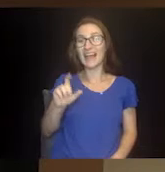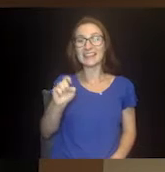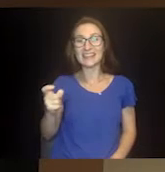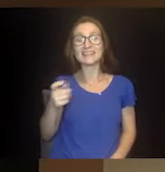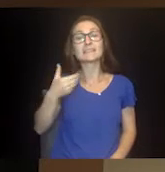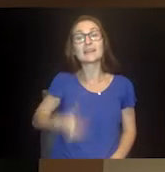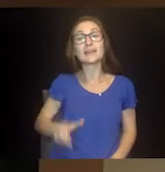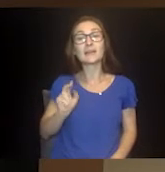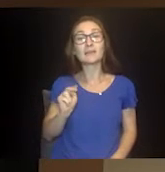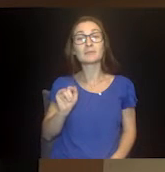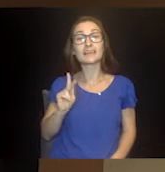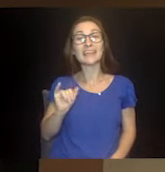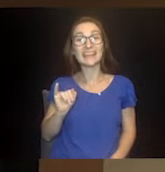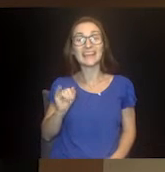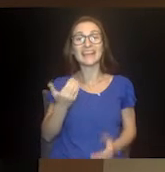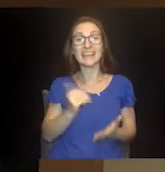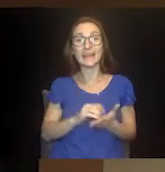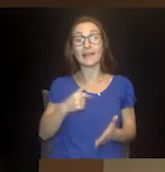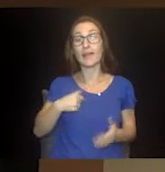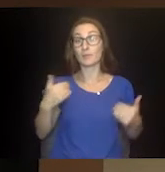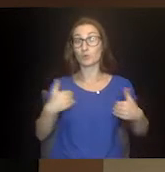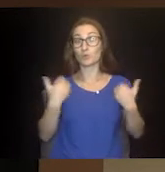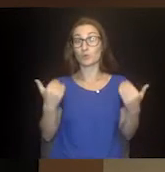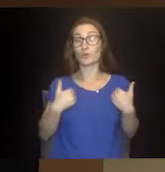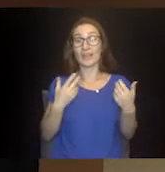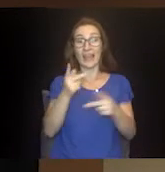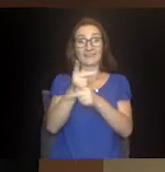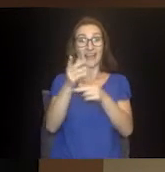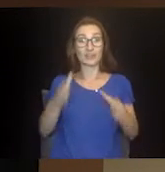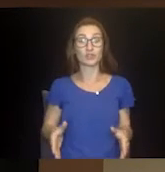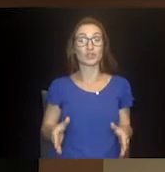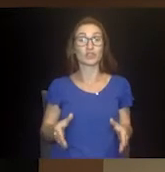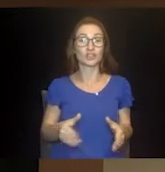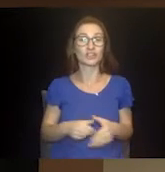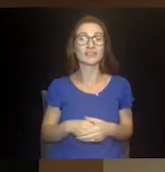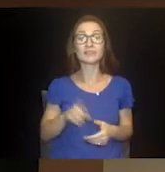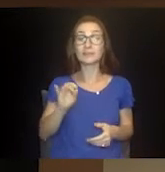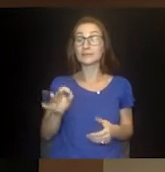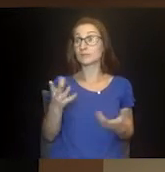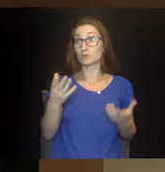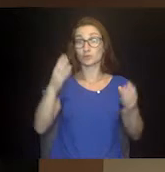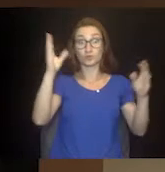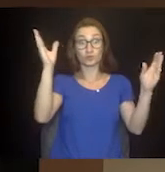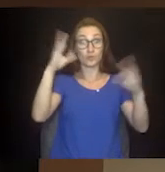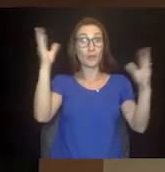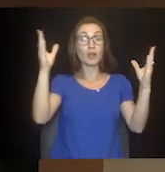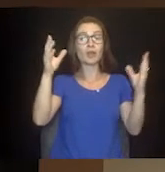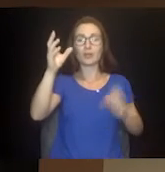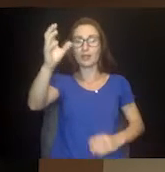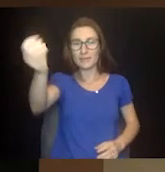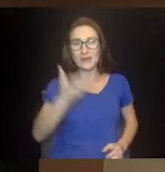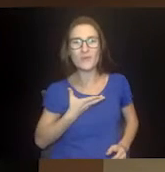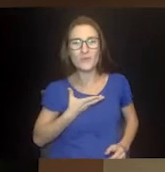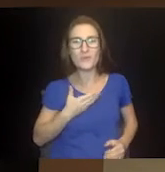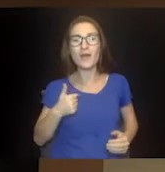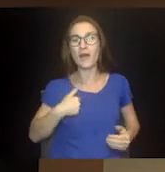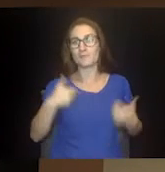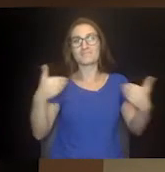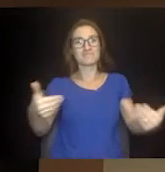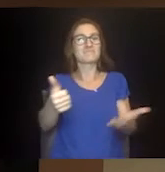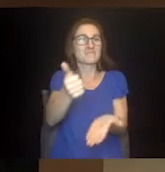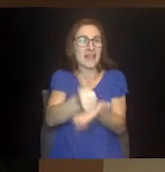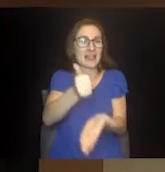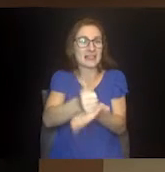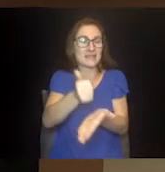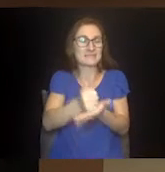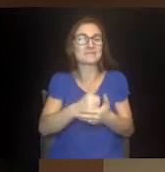All right, Alex, I'm going to give this to you. My name is Nikki once again. I am the youth advisor. And if you have any trouble, please find me and I'll be more